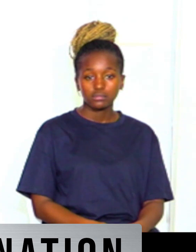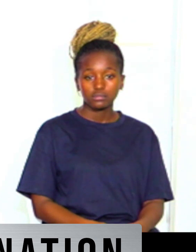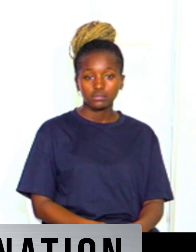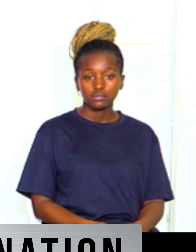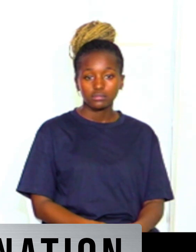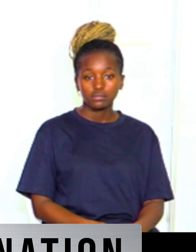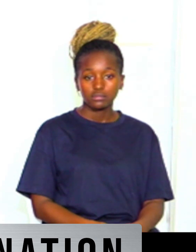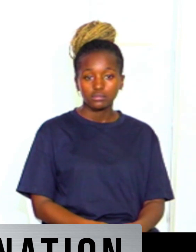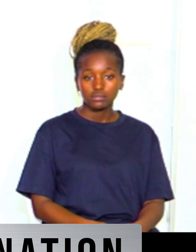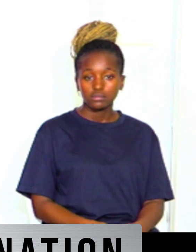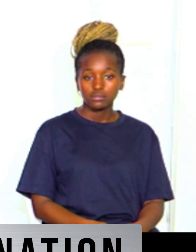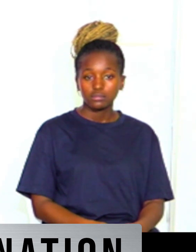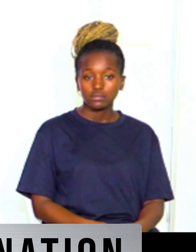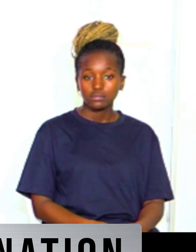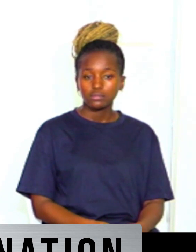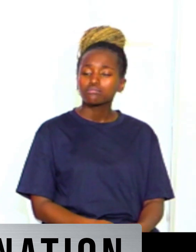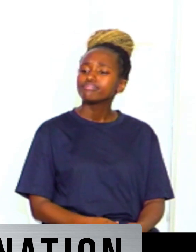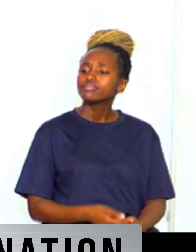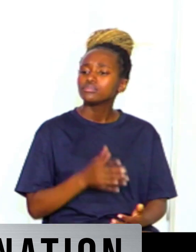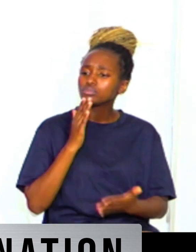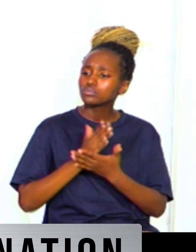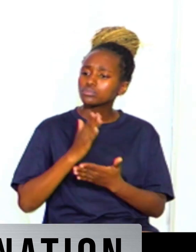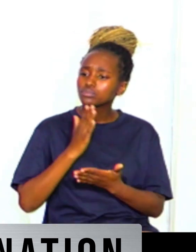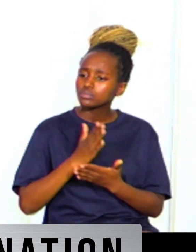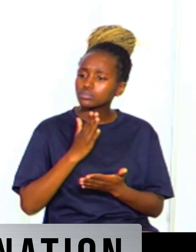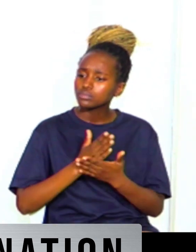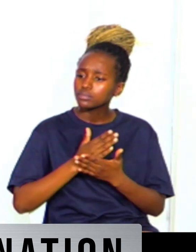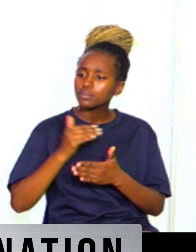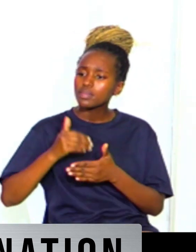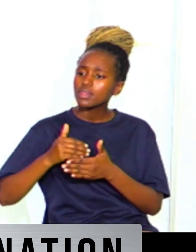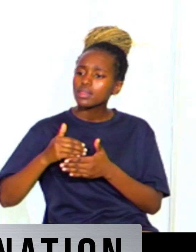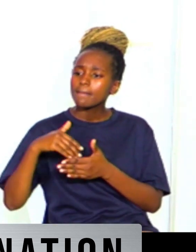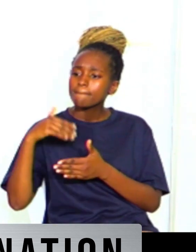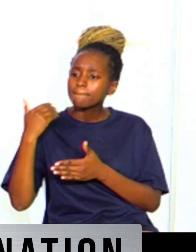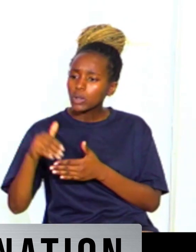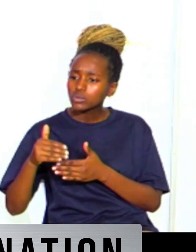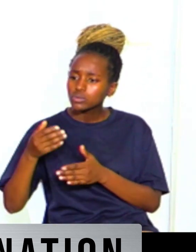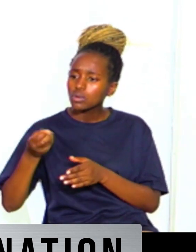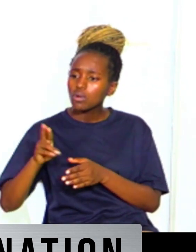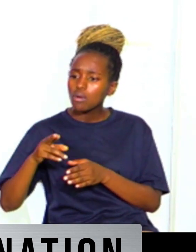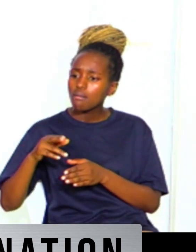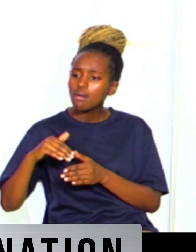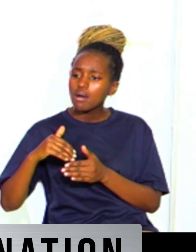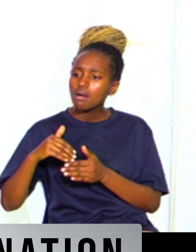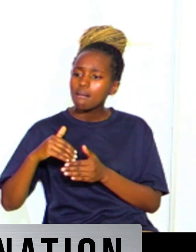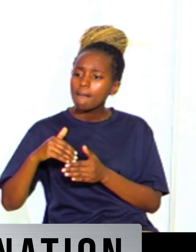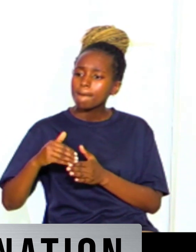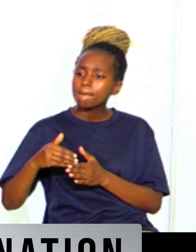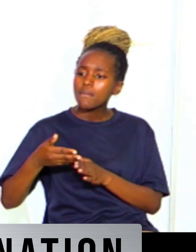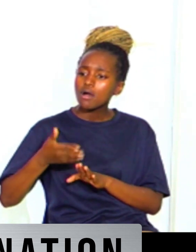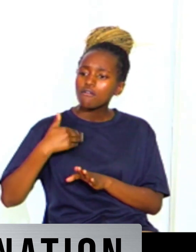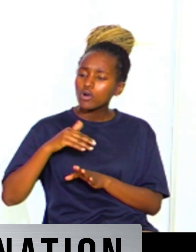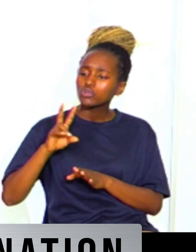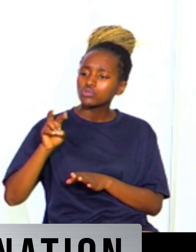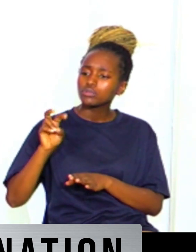to post 2027. Yeah. Will you really still be talking this way?